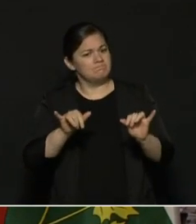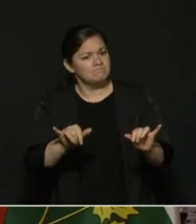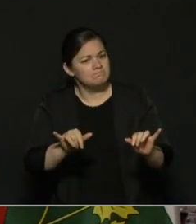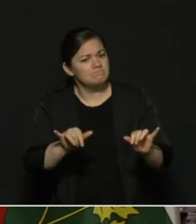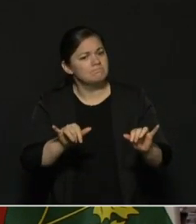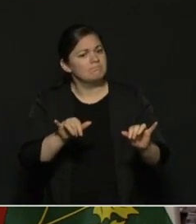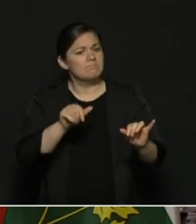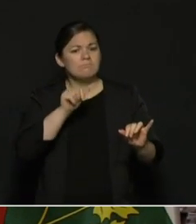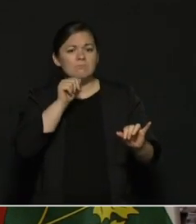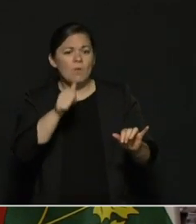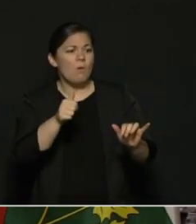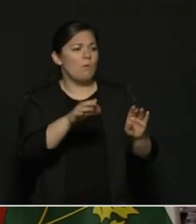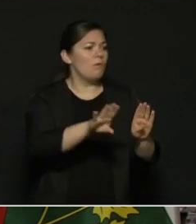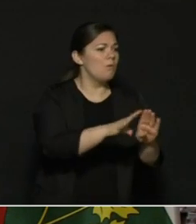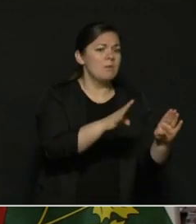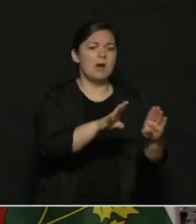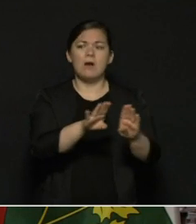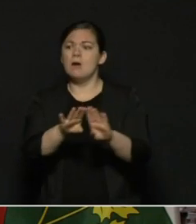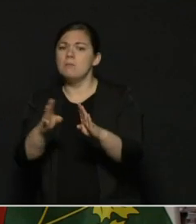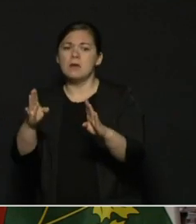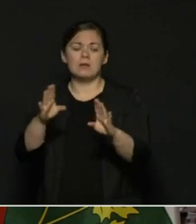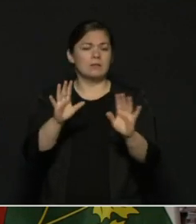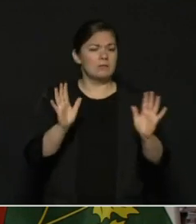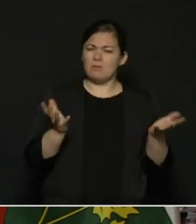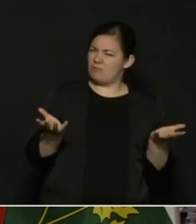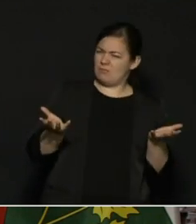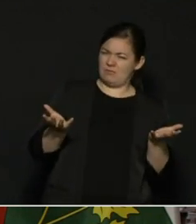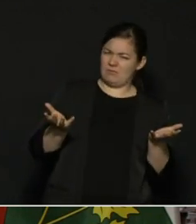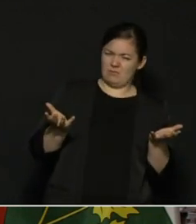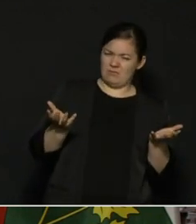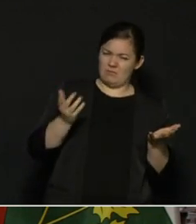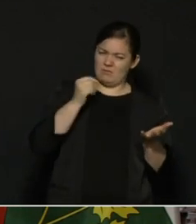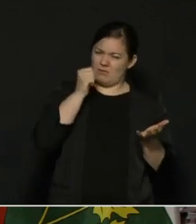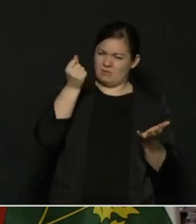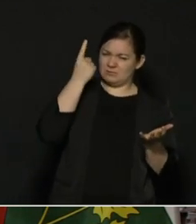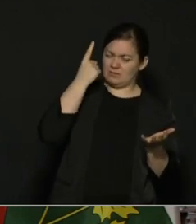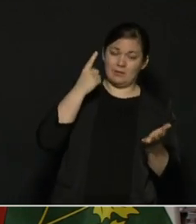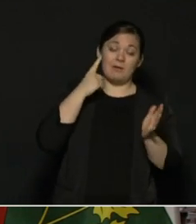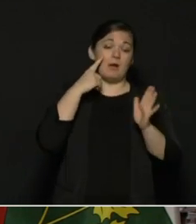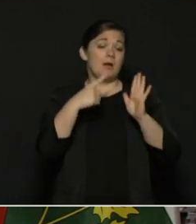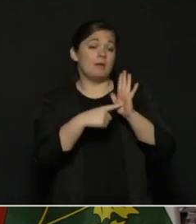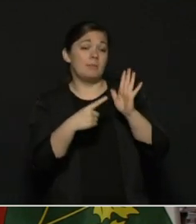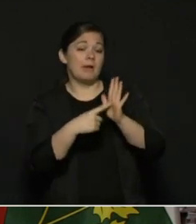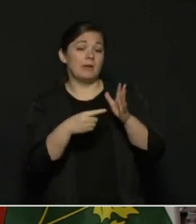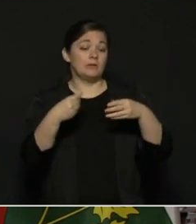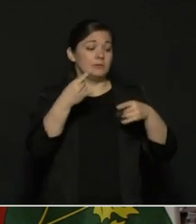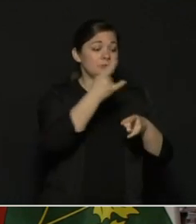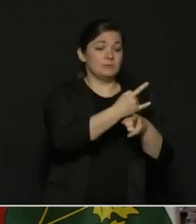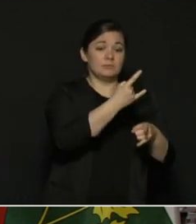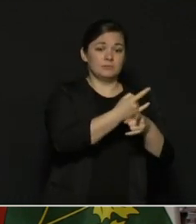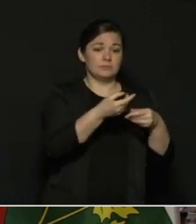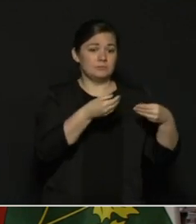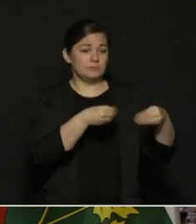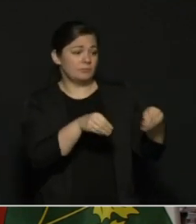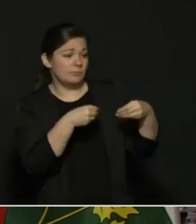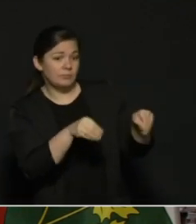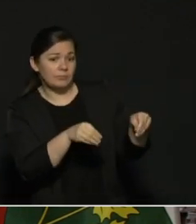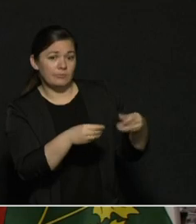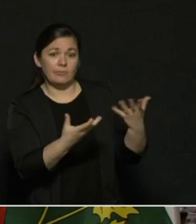more. I look at people lined up outside liquor stores, Dollaramas, Loblaw stores, Metro